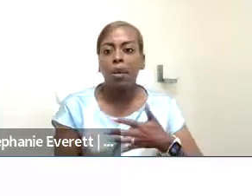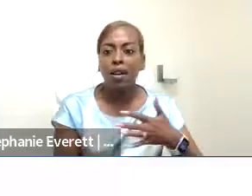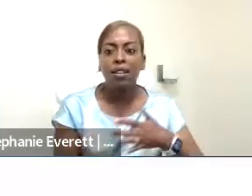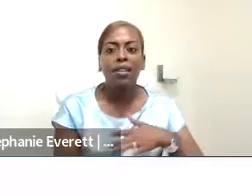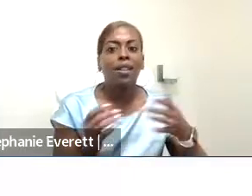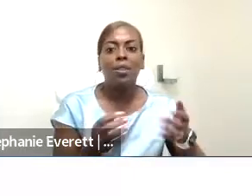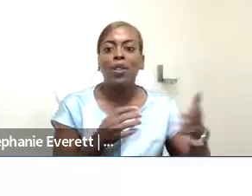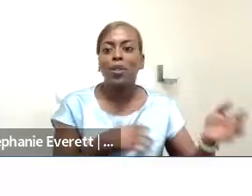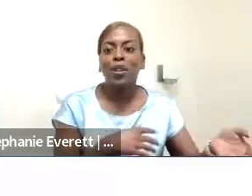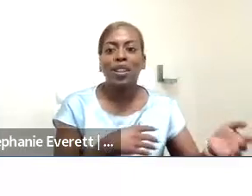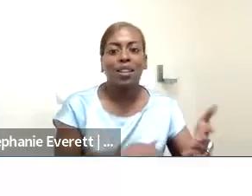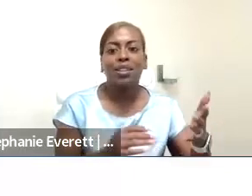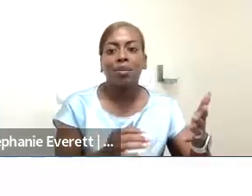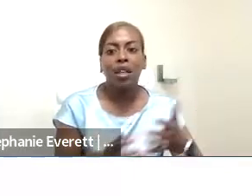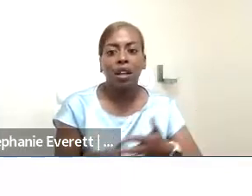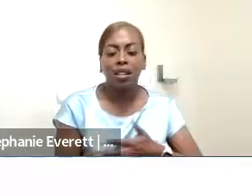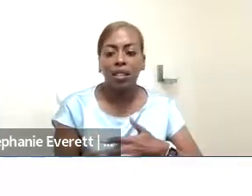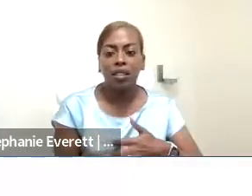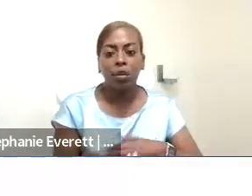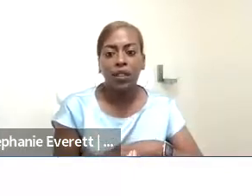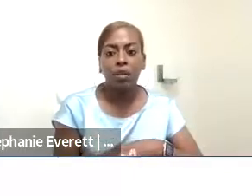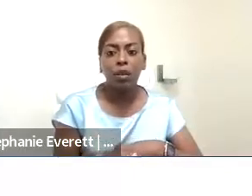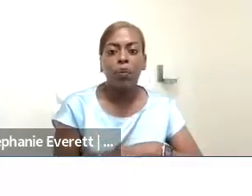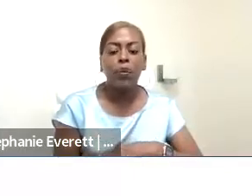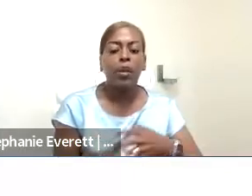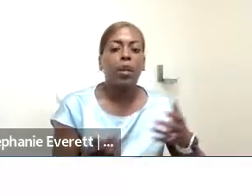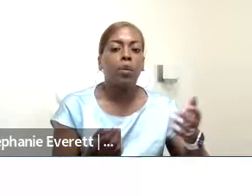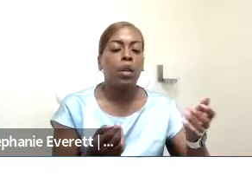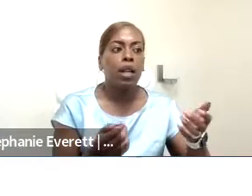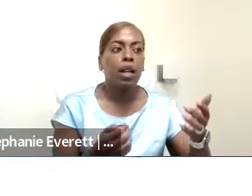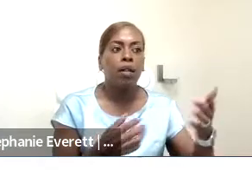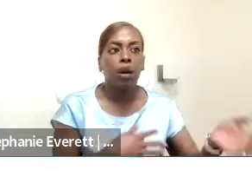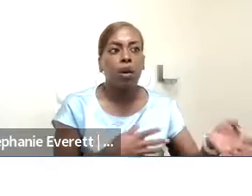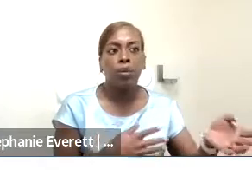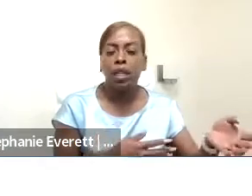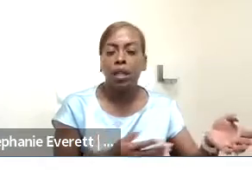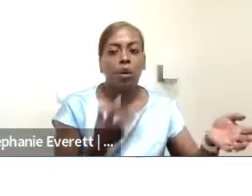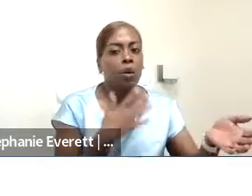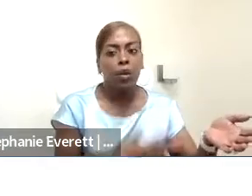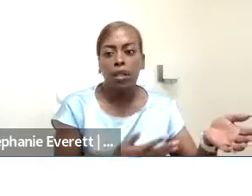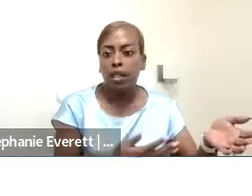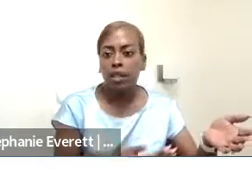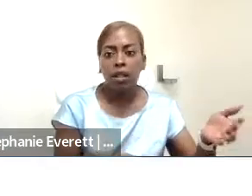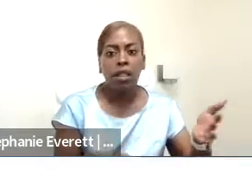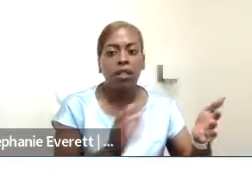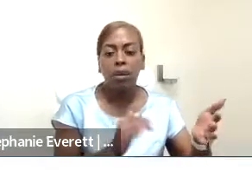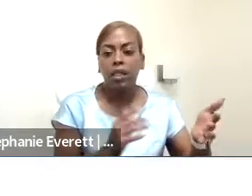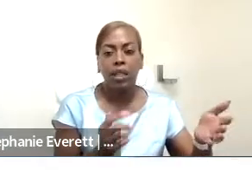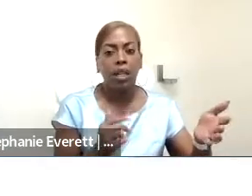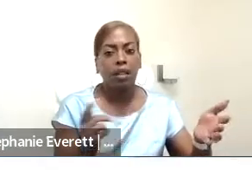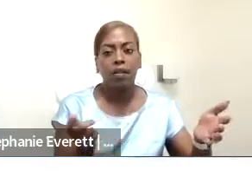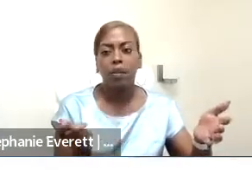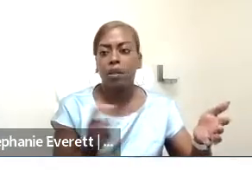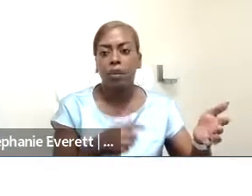Coffee in the Parks. We're doing things to make ourselves more visible. We have our website where we put things on there. So